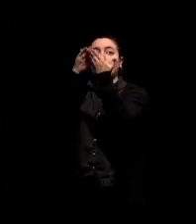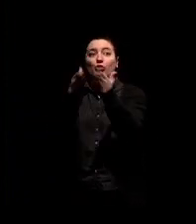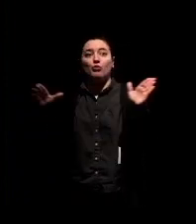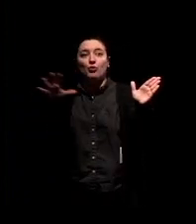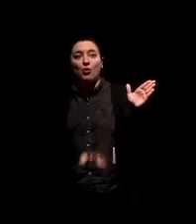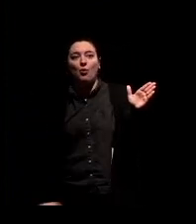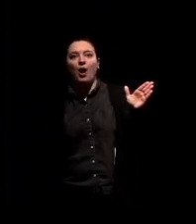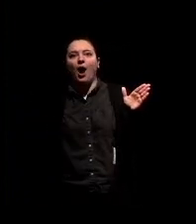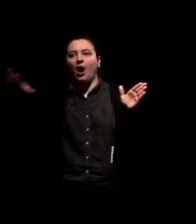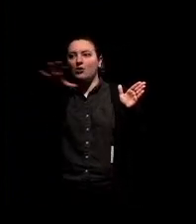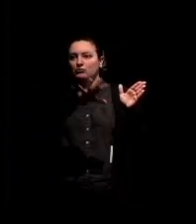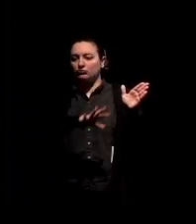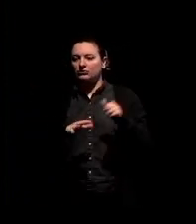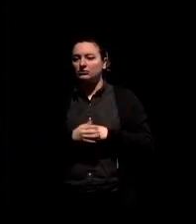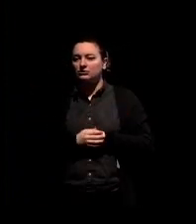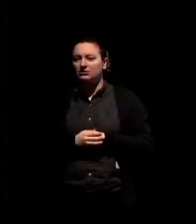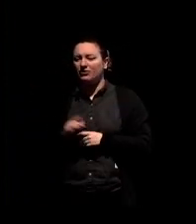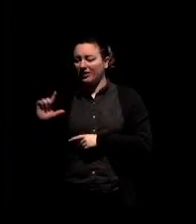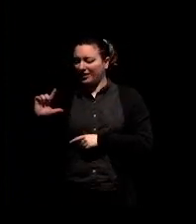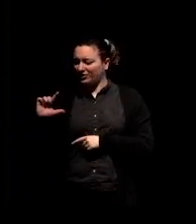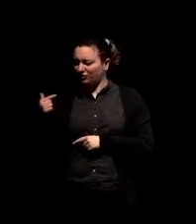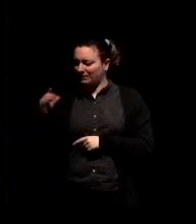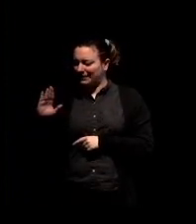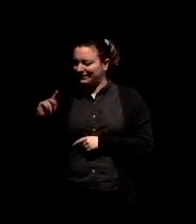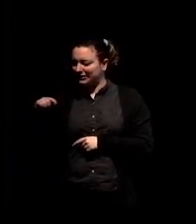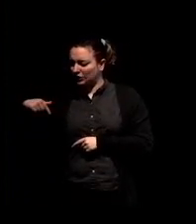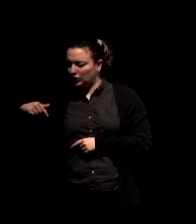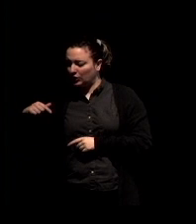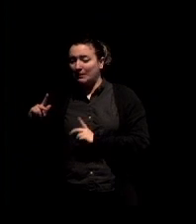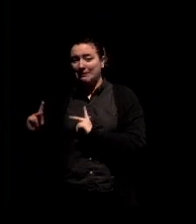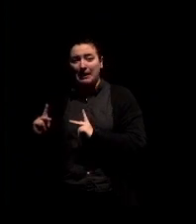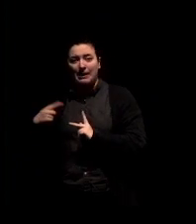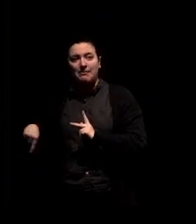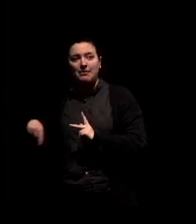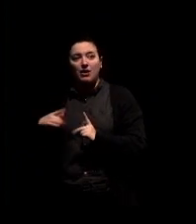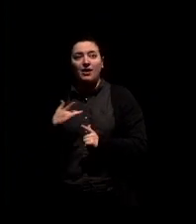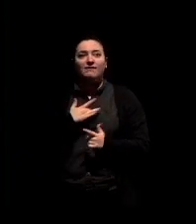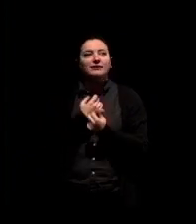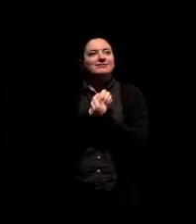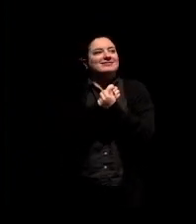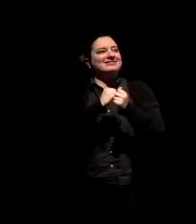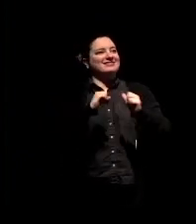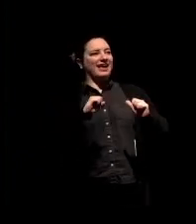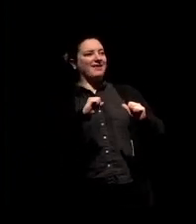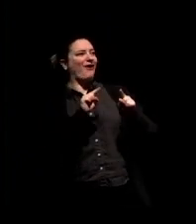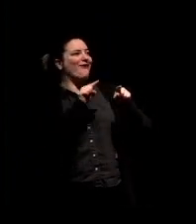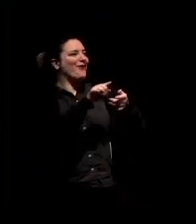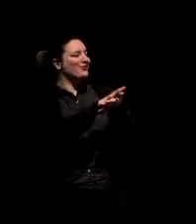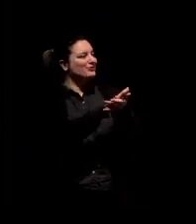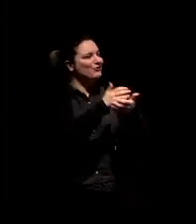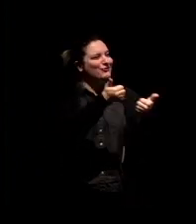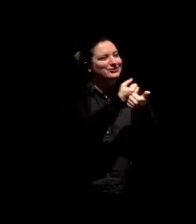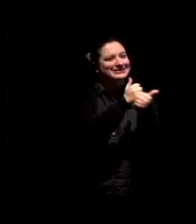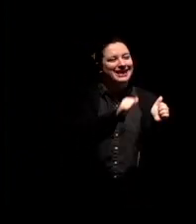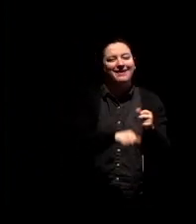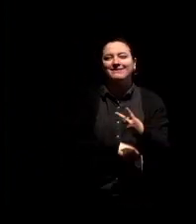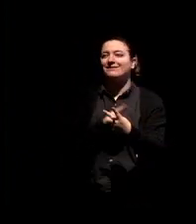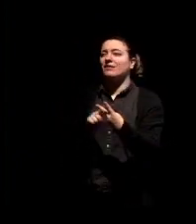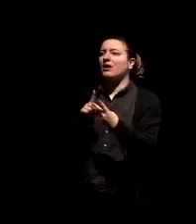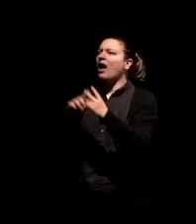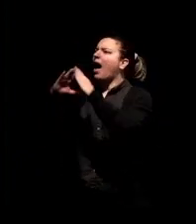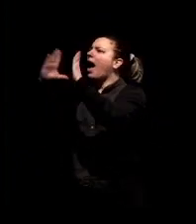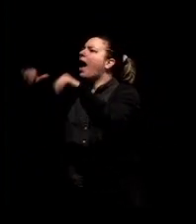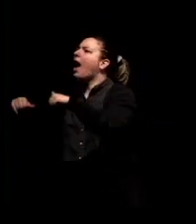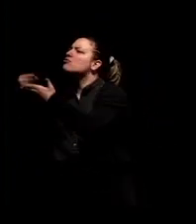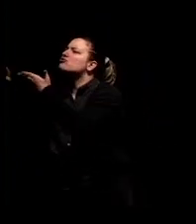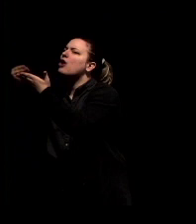way, LGBTQ people, they feel safe in schools, when they are shopping for houses, and when they are applying for